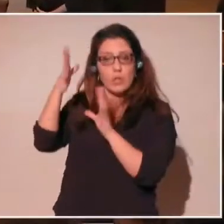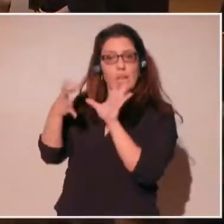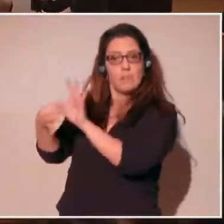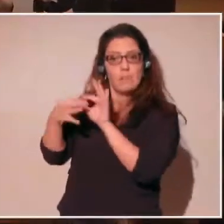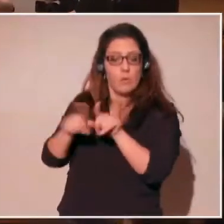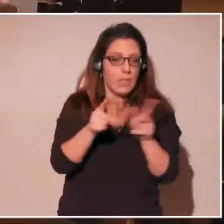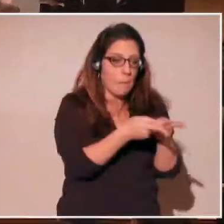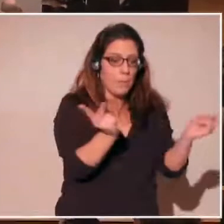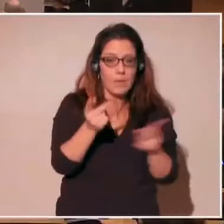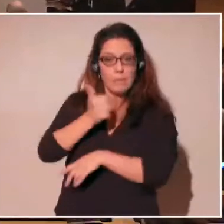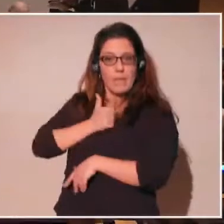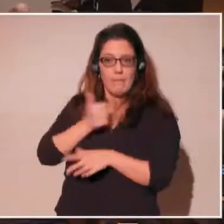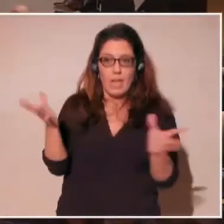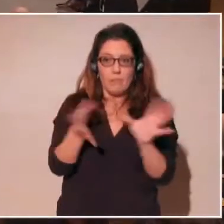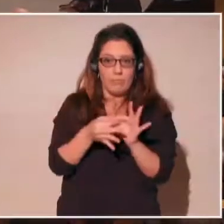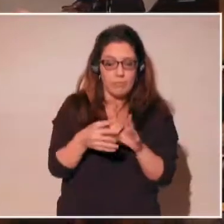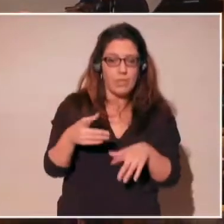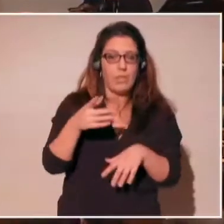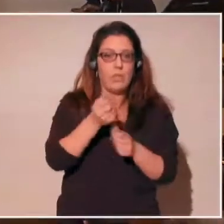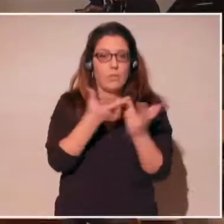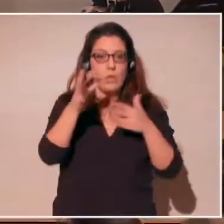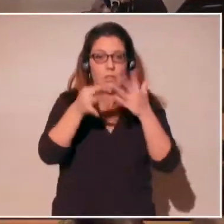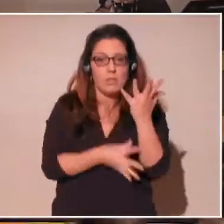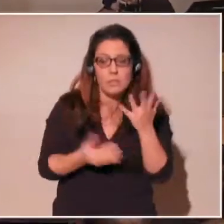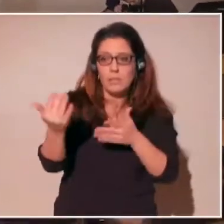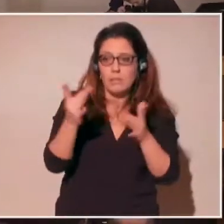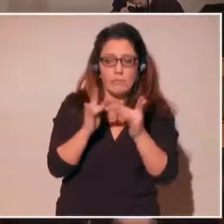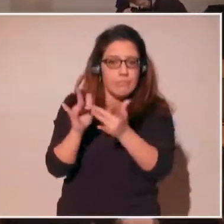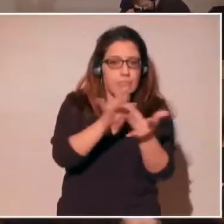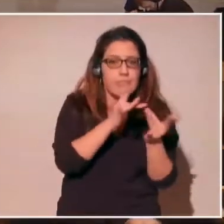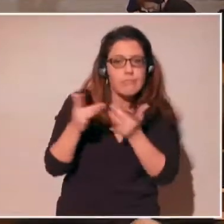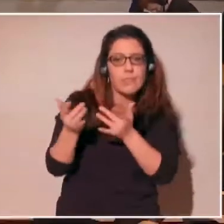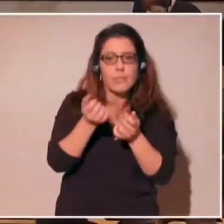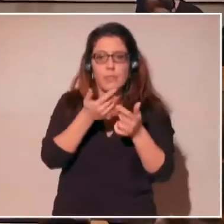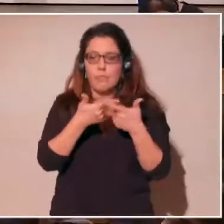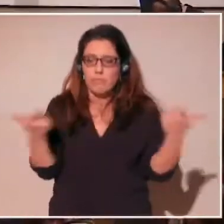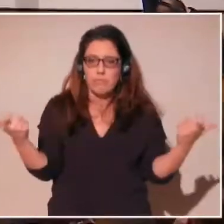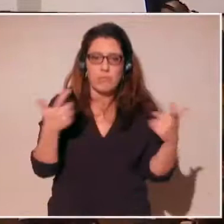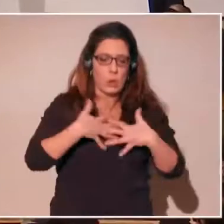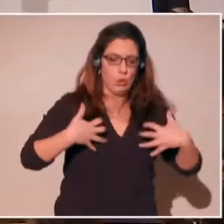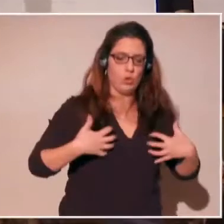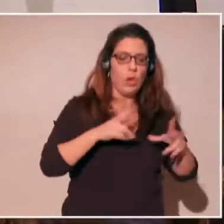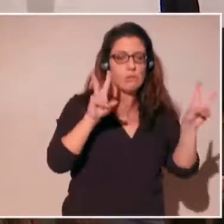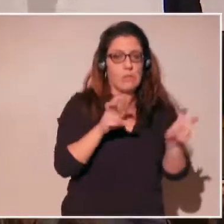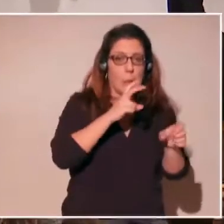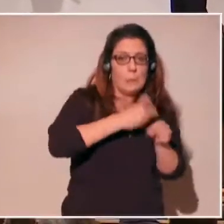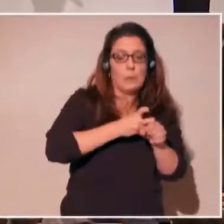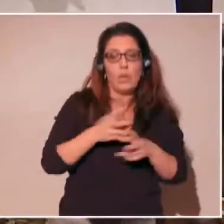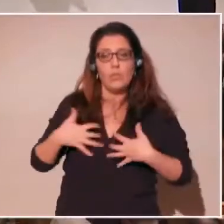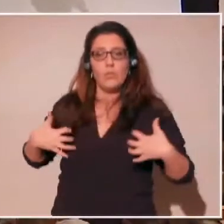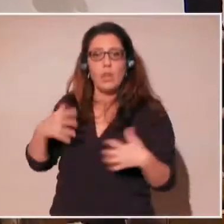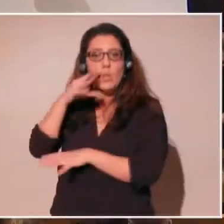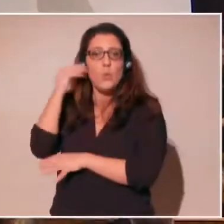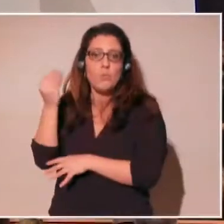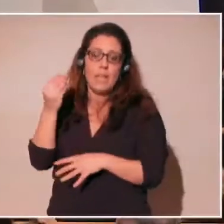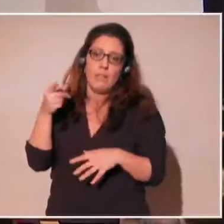Sharing knowledge between the public sector and private sector, multidisciplinary training, dialogue between